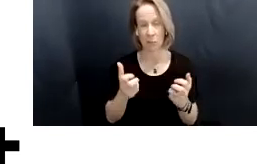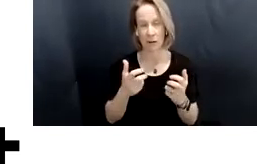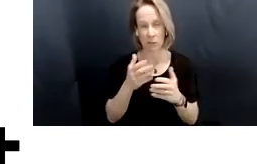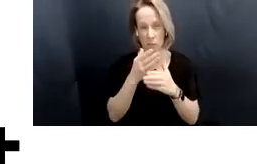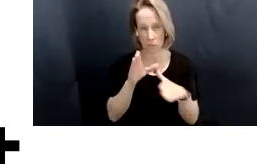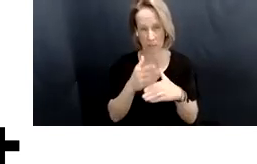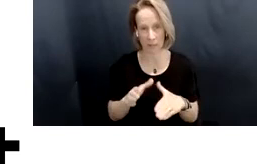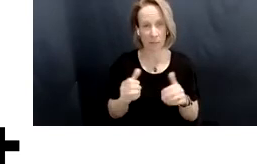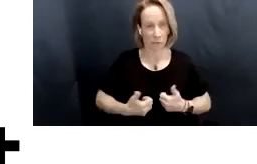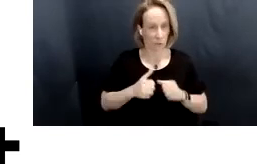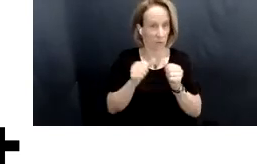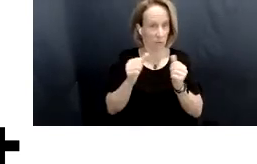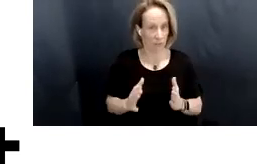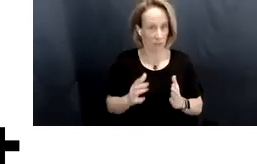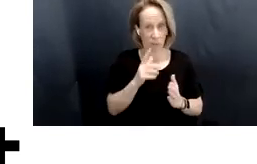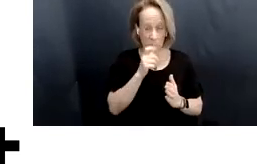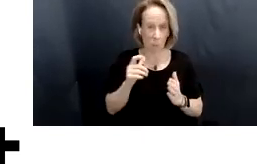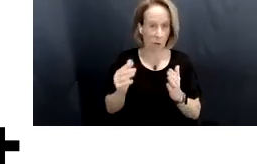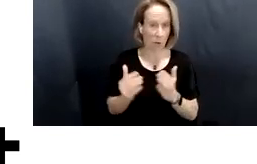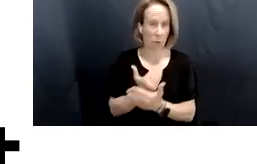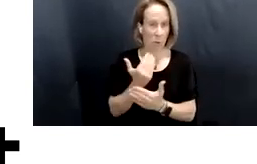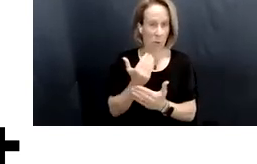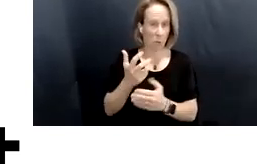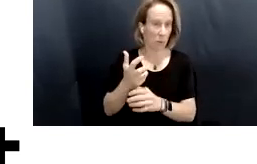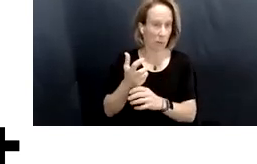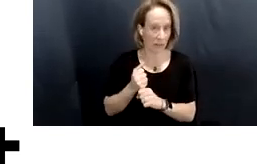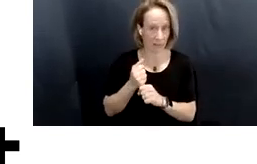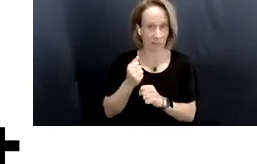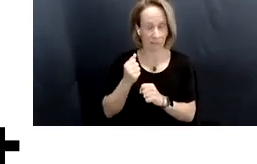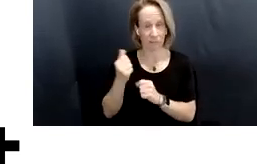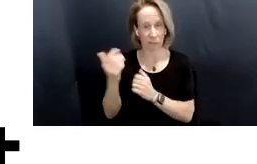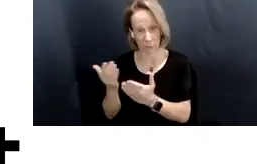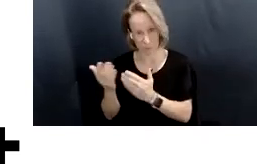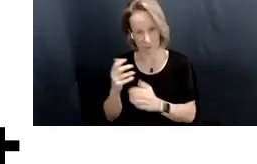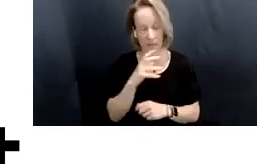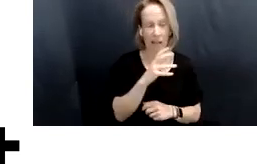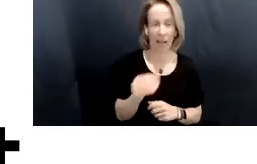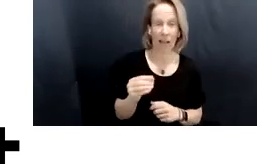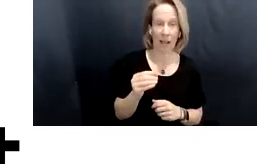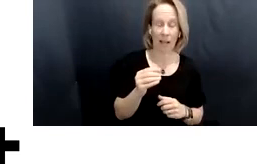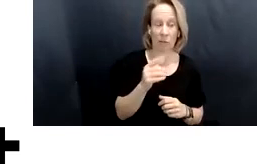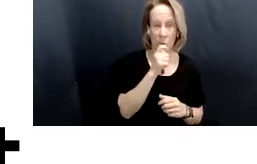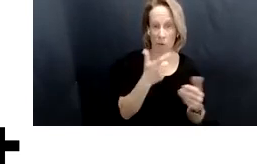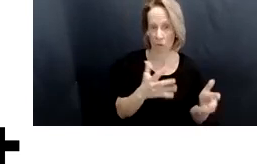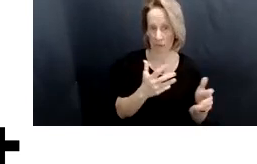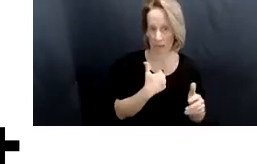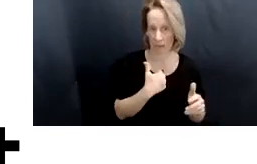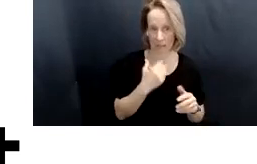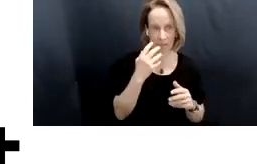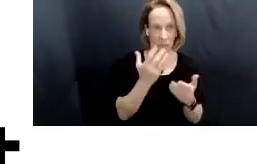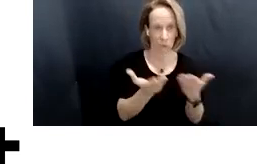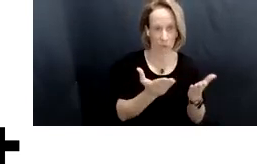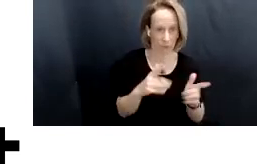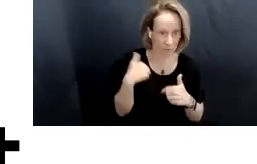new to services and survivors that are continuing services. For survivors that are new to services, it should